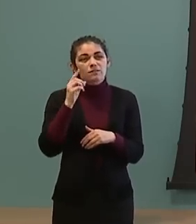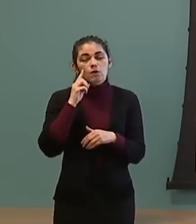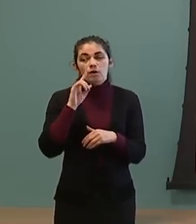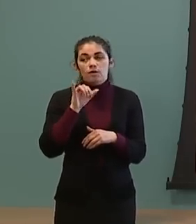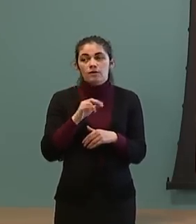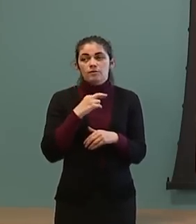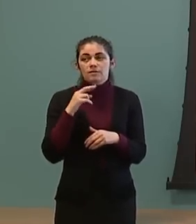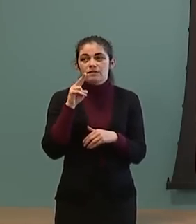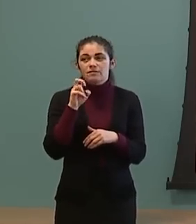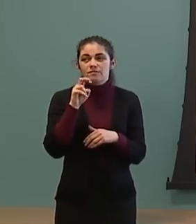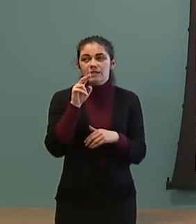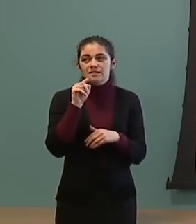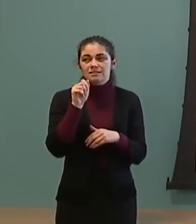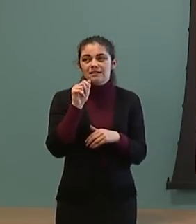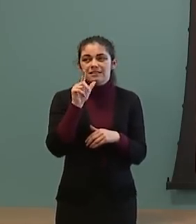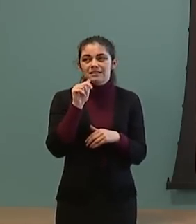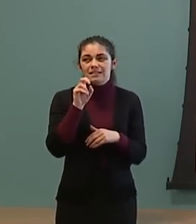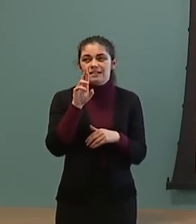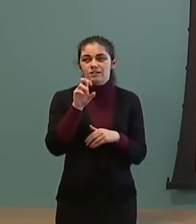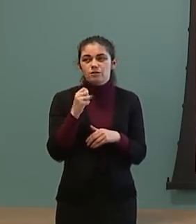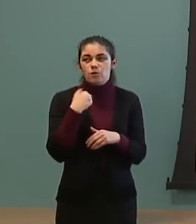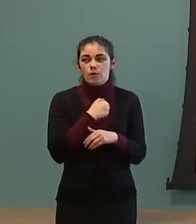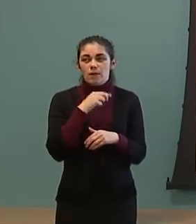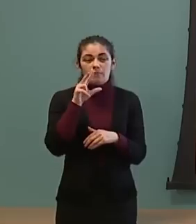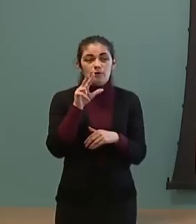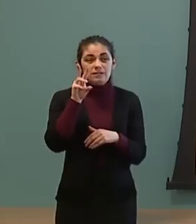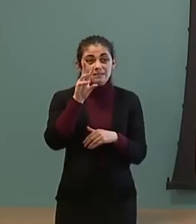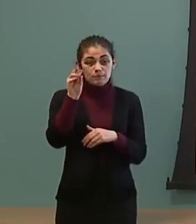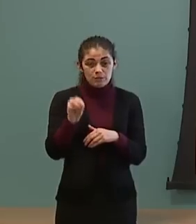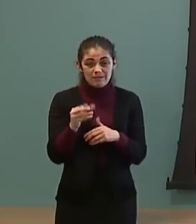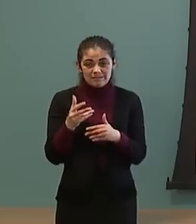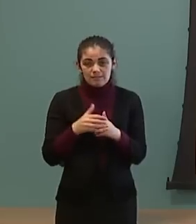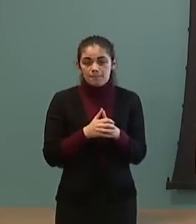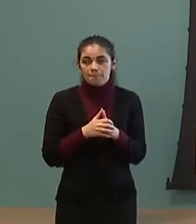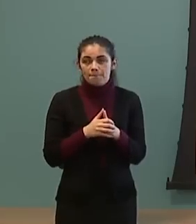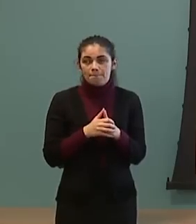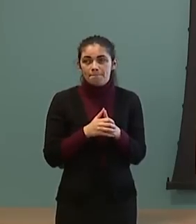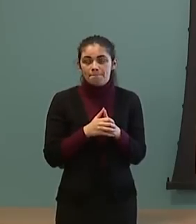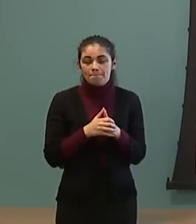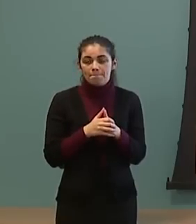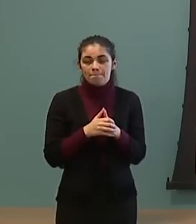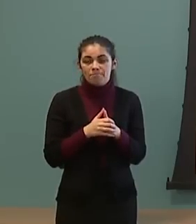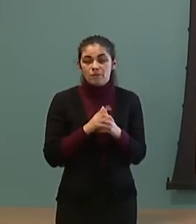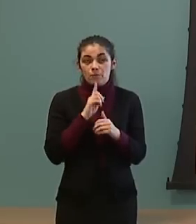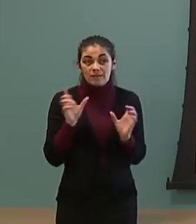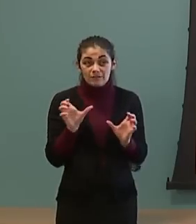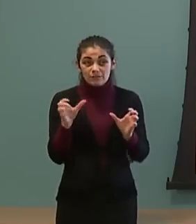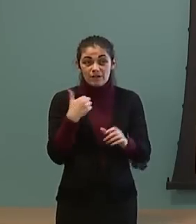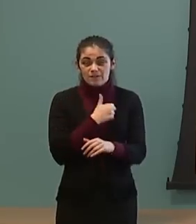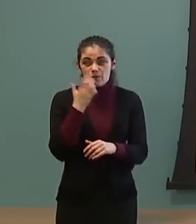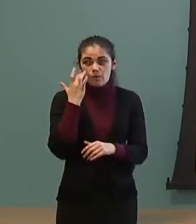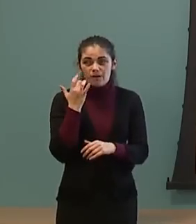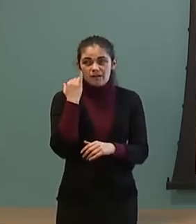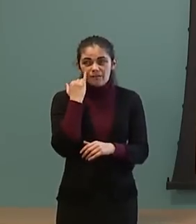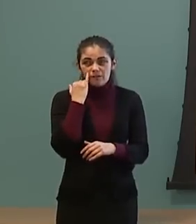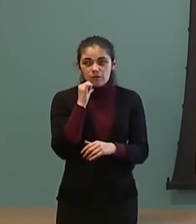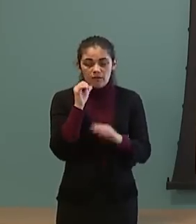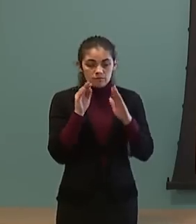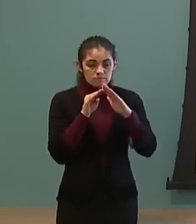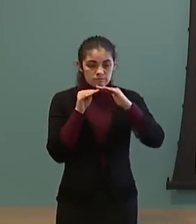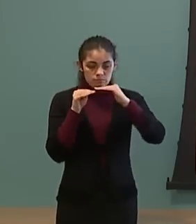And for ventilators across our community, we're at 36%. So this is encouraging to us, but if we don't